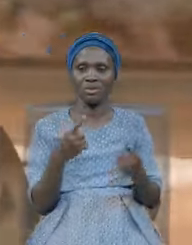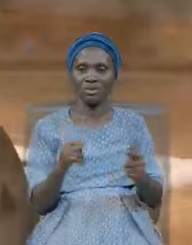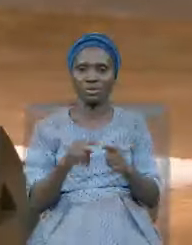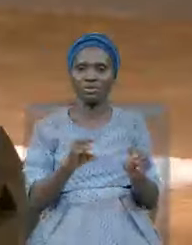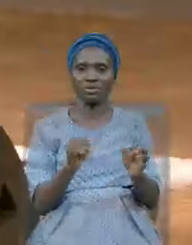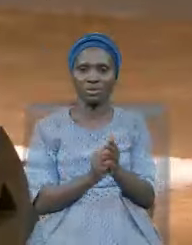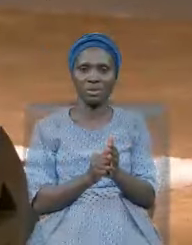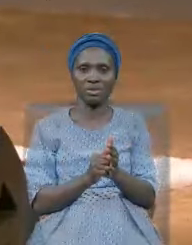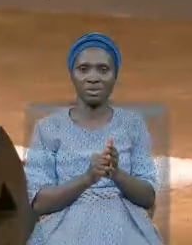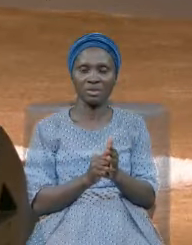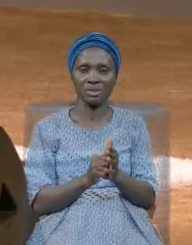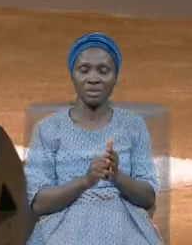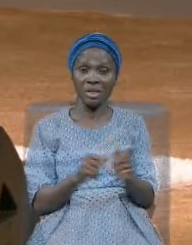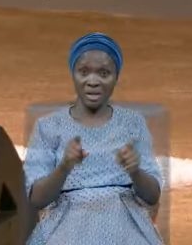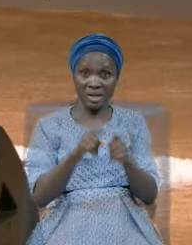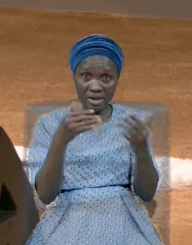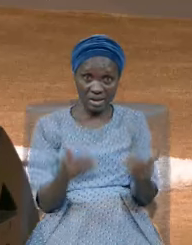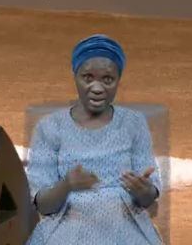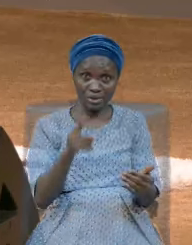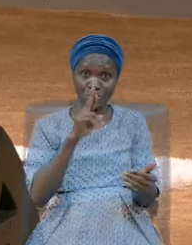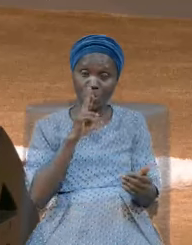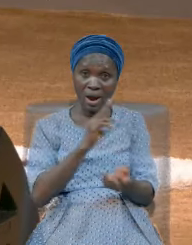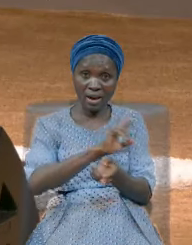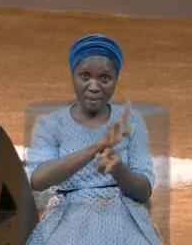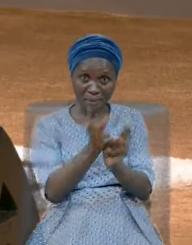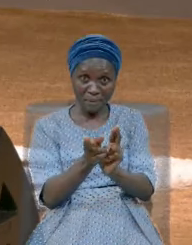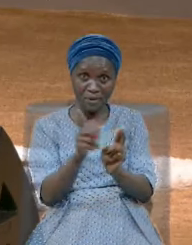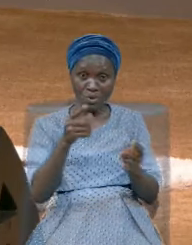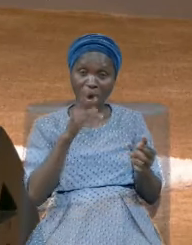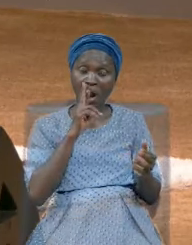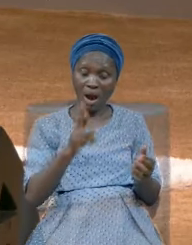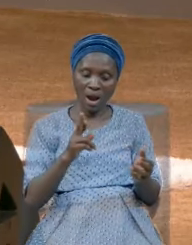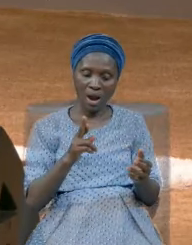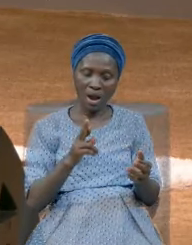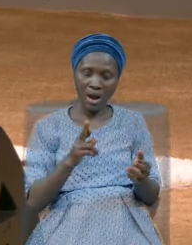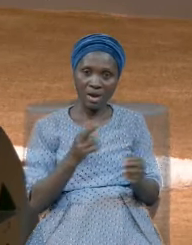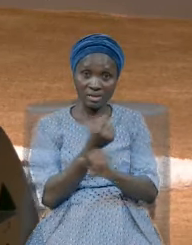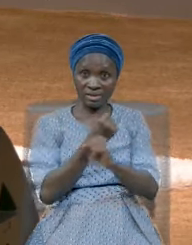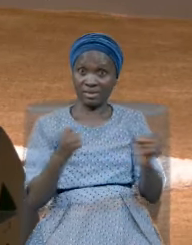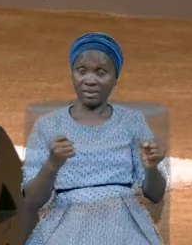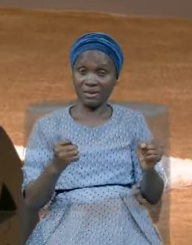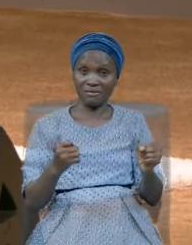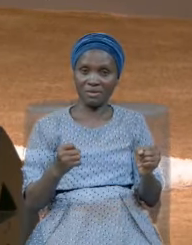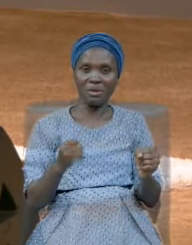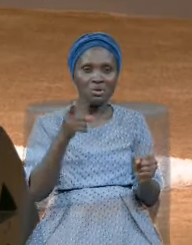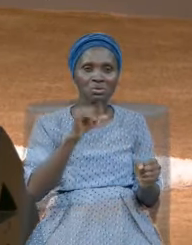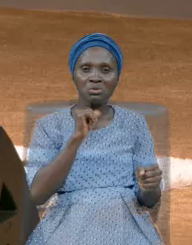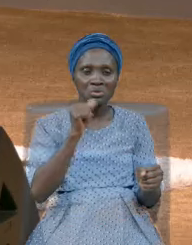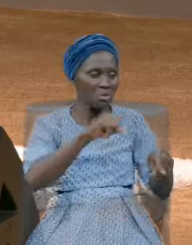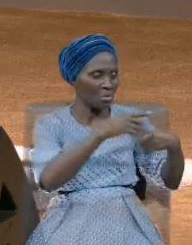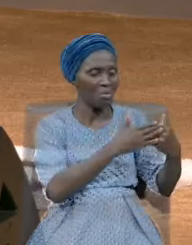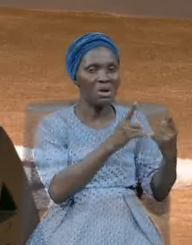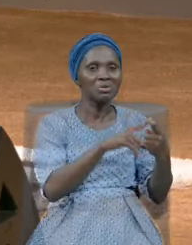you are born again, and you're not going to go into all the paintings of the world, palming of the world,